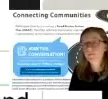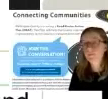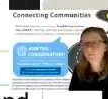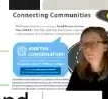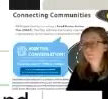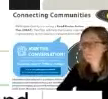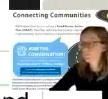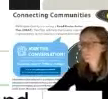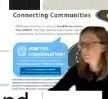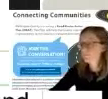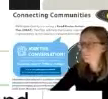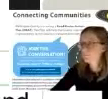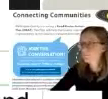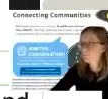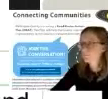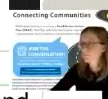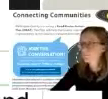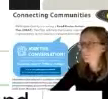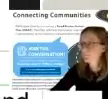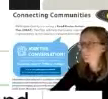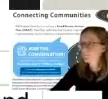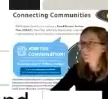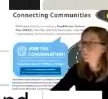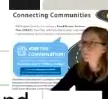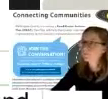impacted. Next slide.